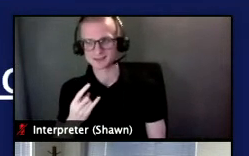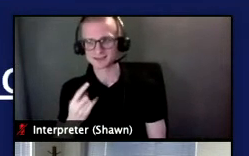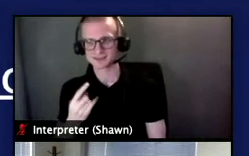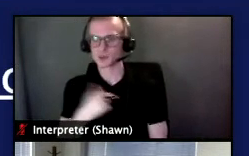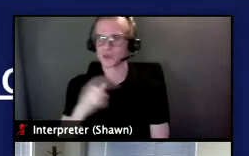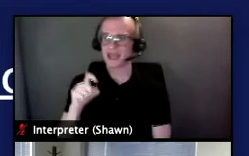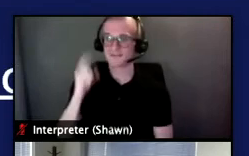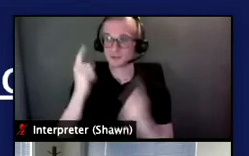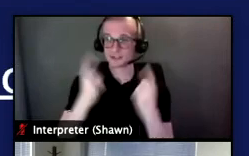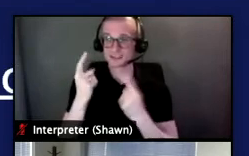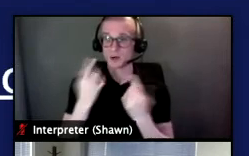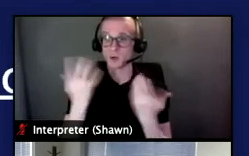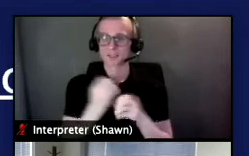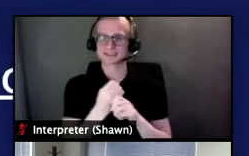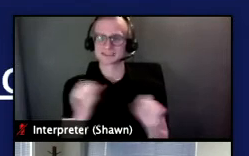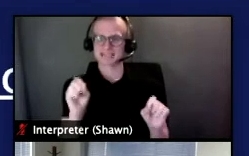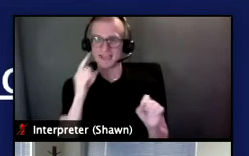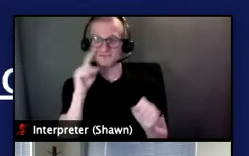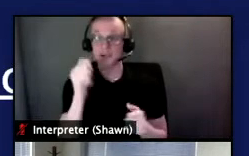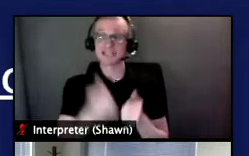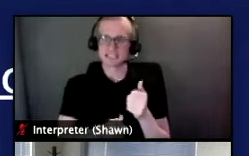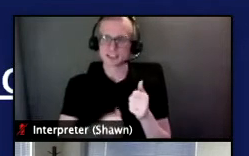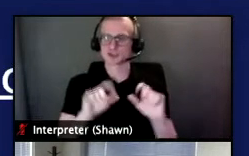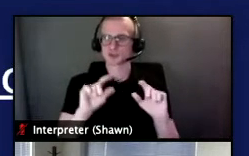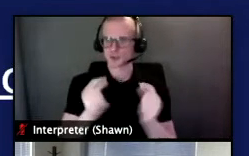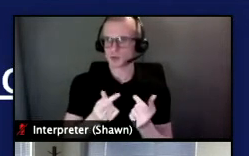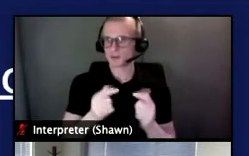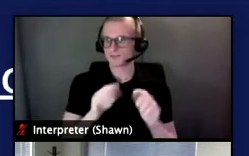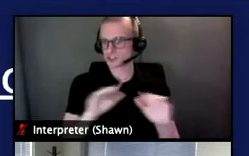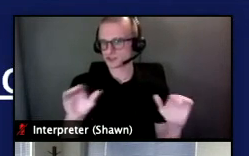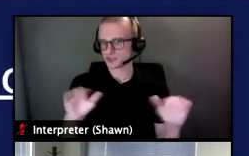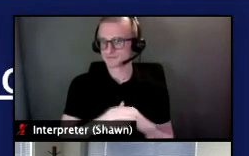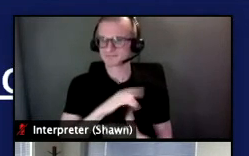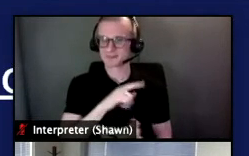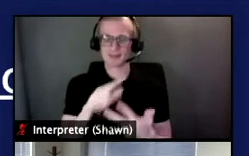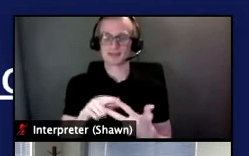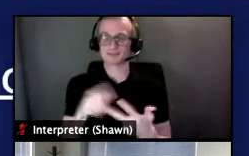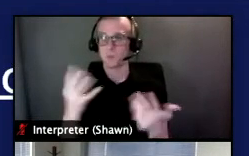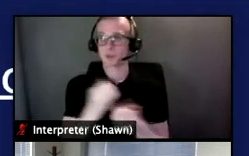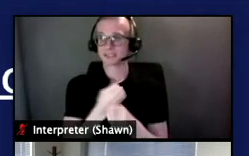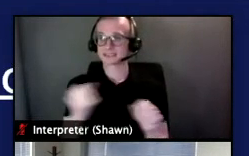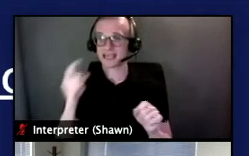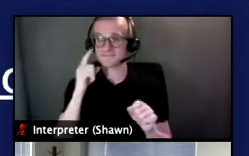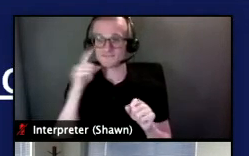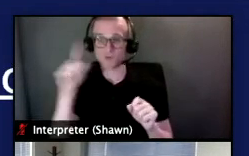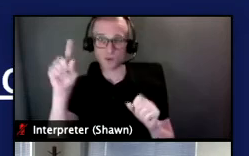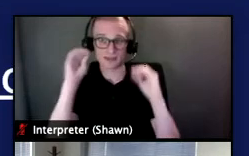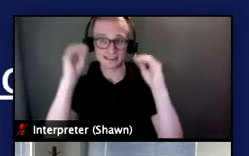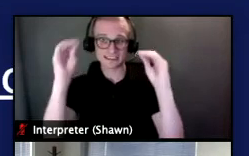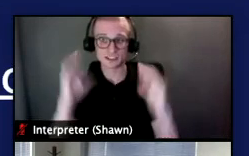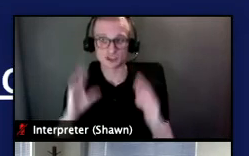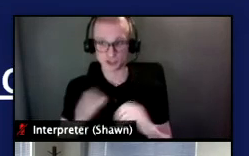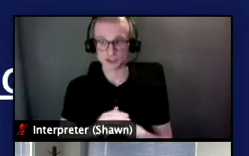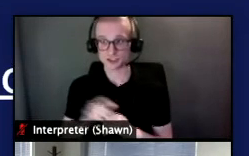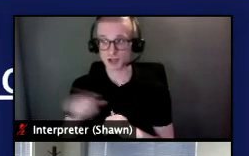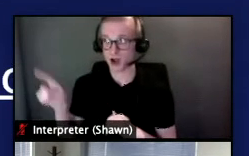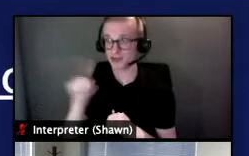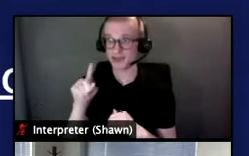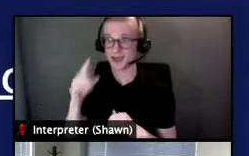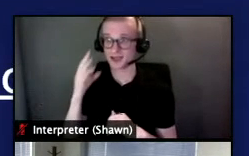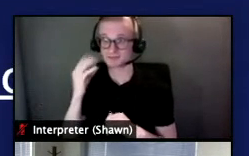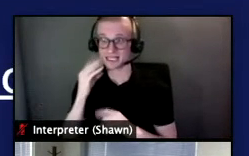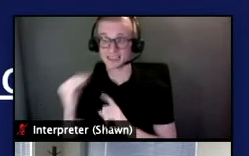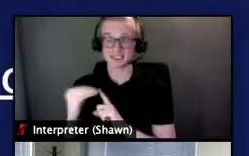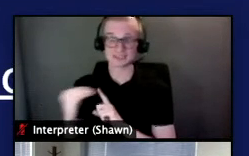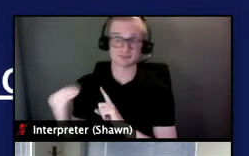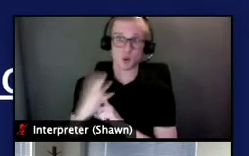There's the questions about the teachers, what's safe for them. Are they being exposed? Oftentimes,